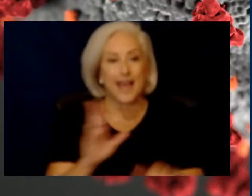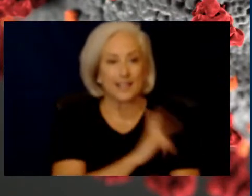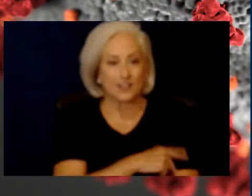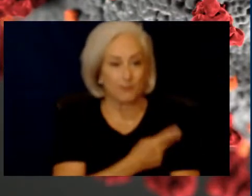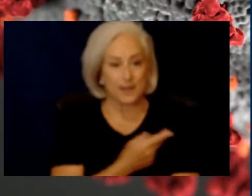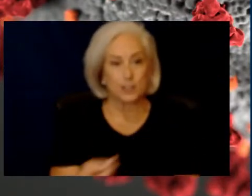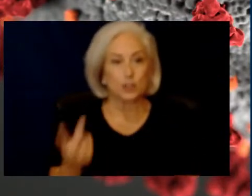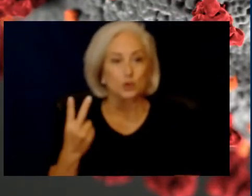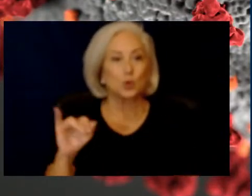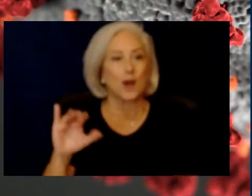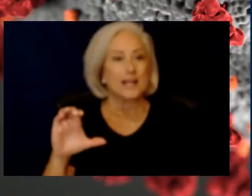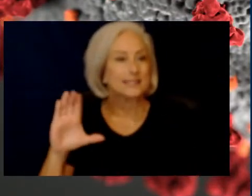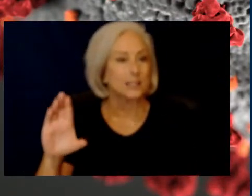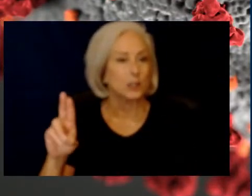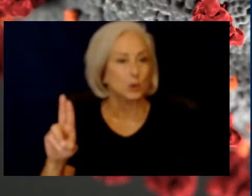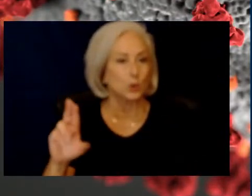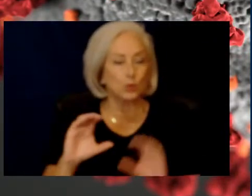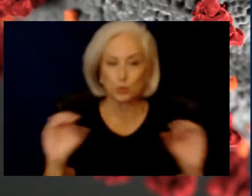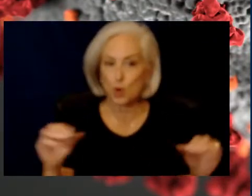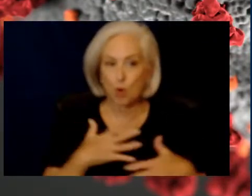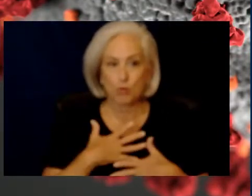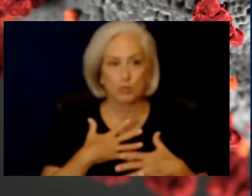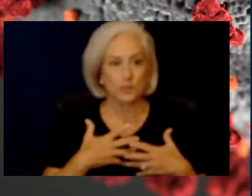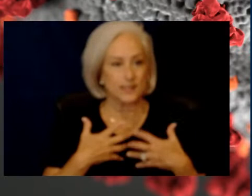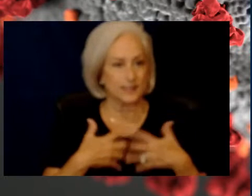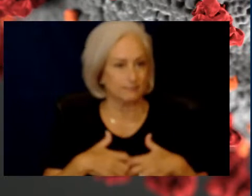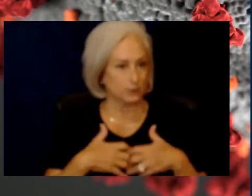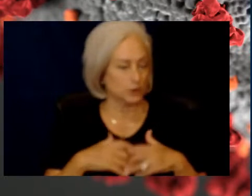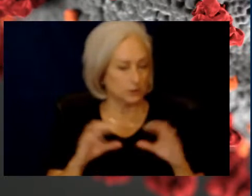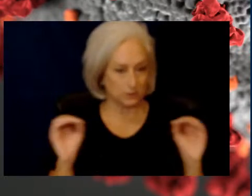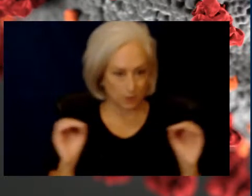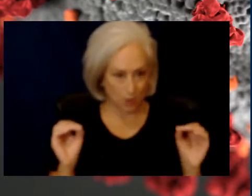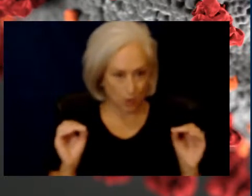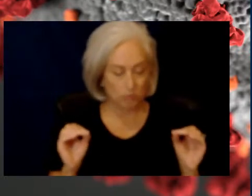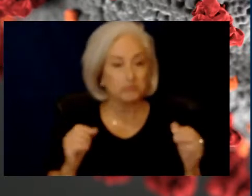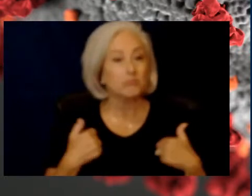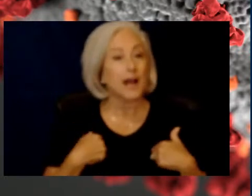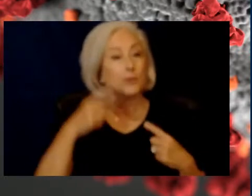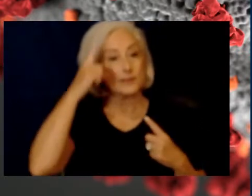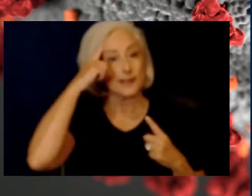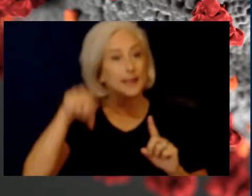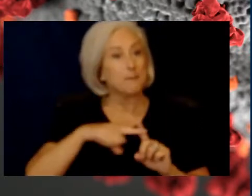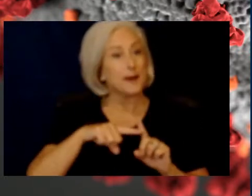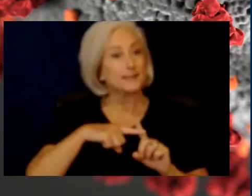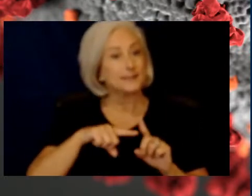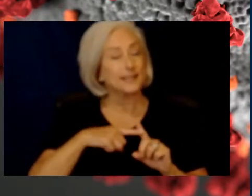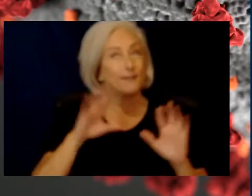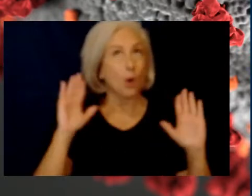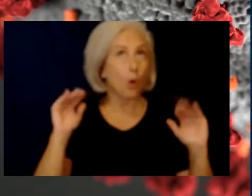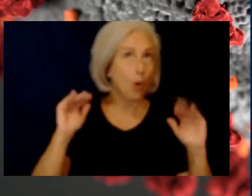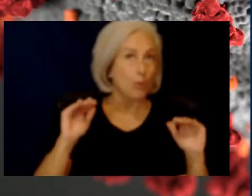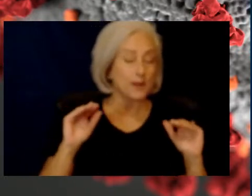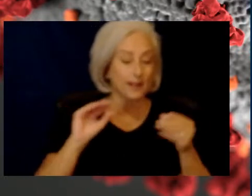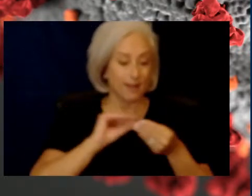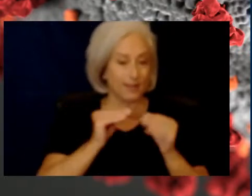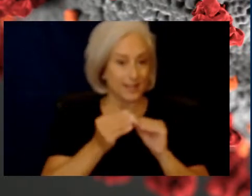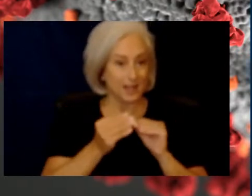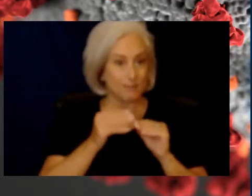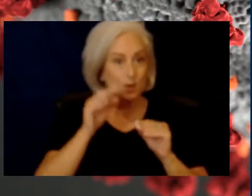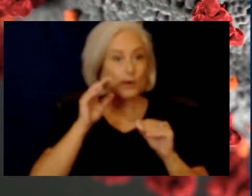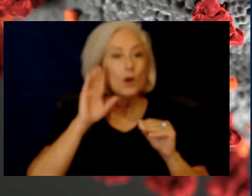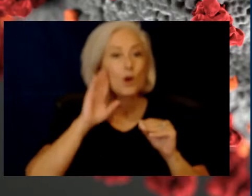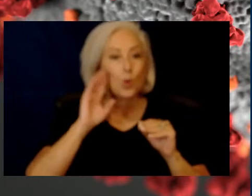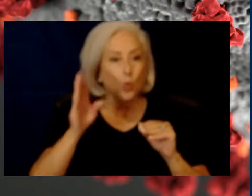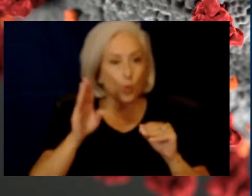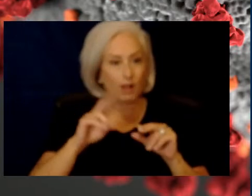none on the ventilator, 12 in that recovery period. I was optimistic and hoping that over the next couple weeks we would see that 23 active number go